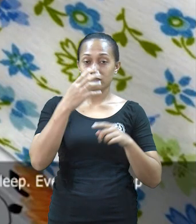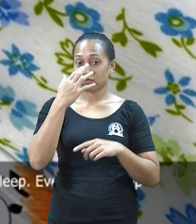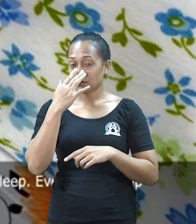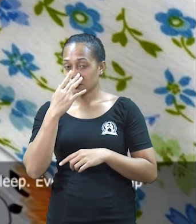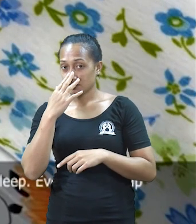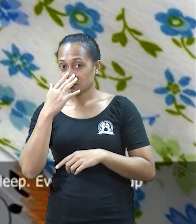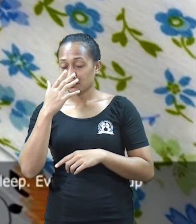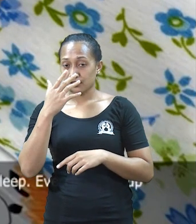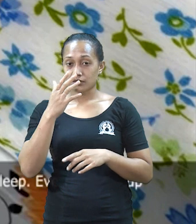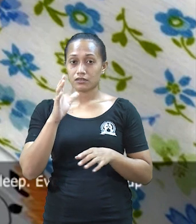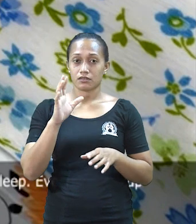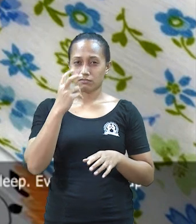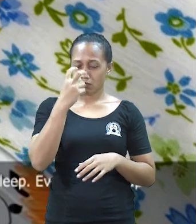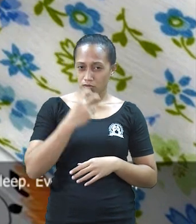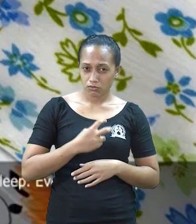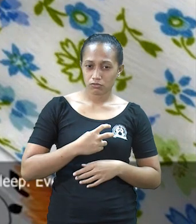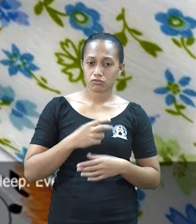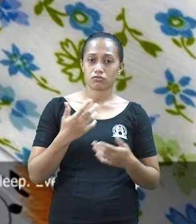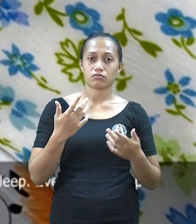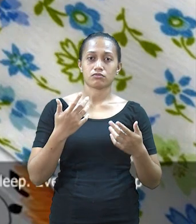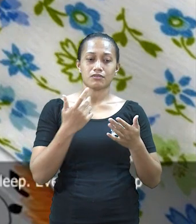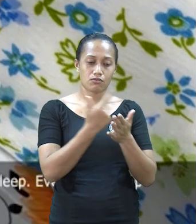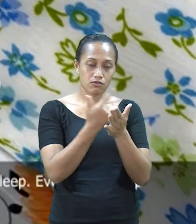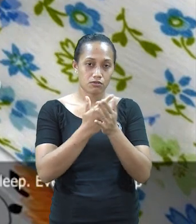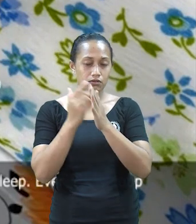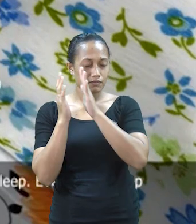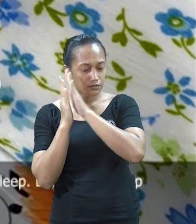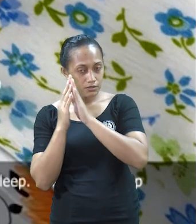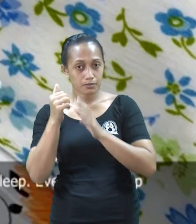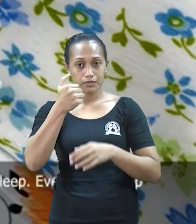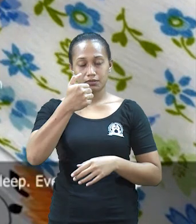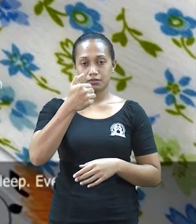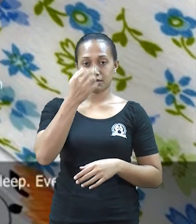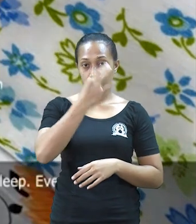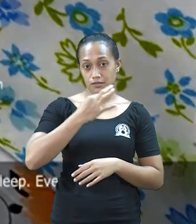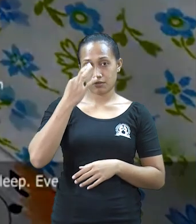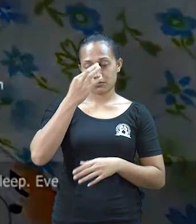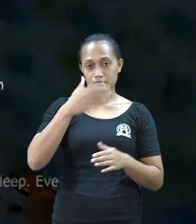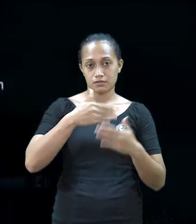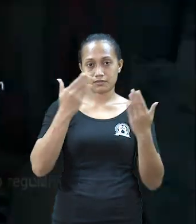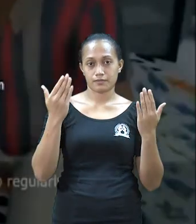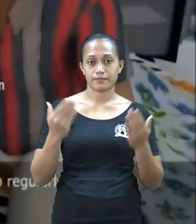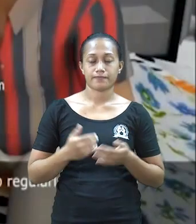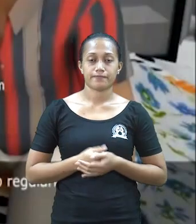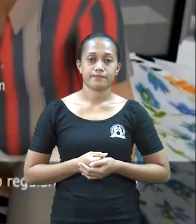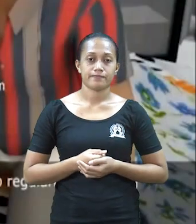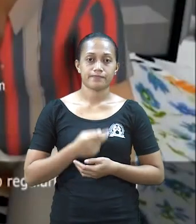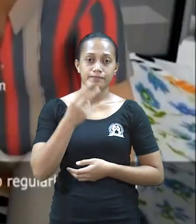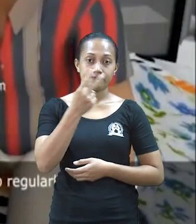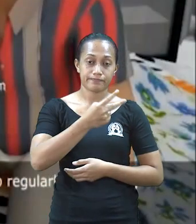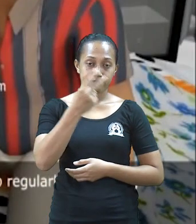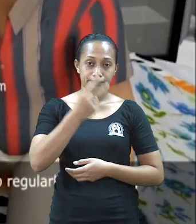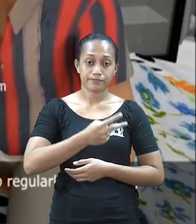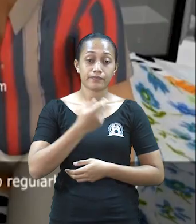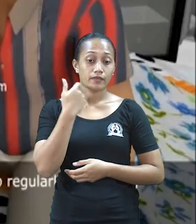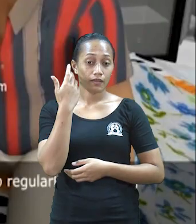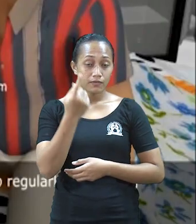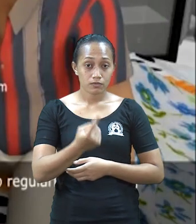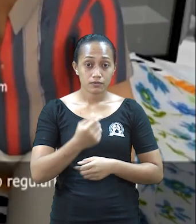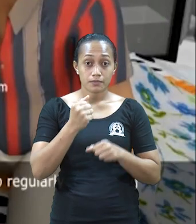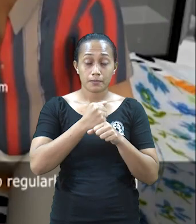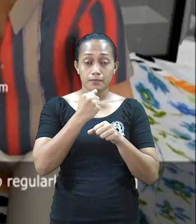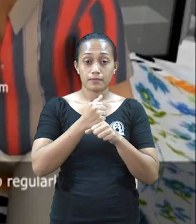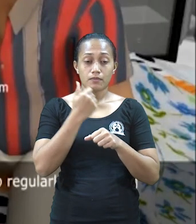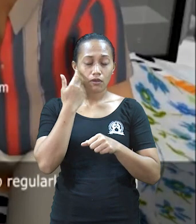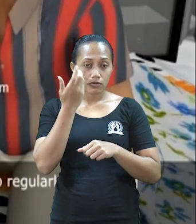requires adequate and sound sleep, an average of 6 hours per day. 12. Everyone should